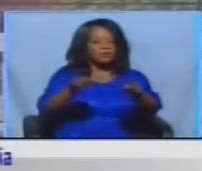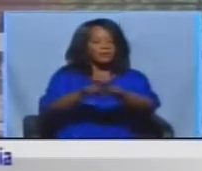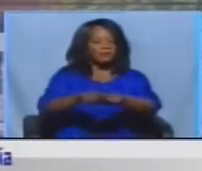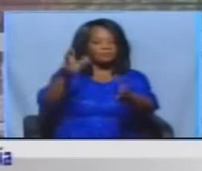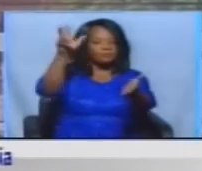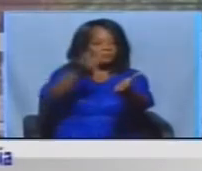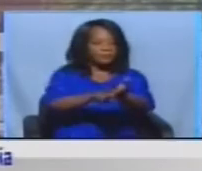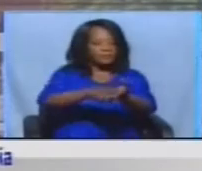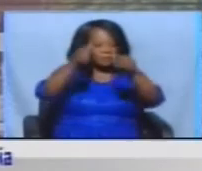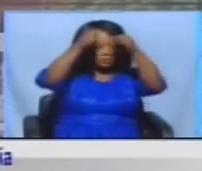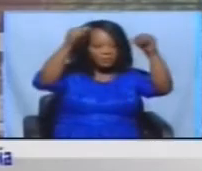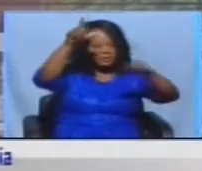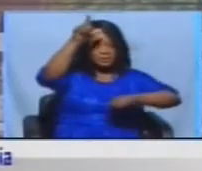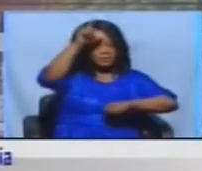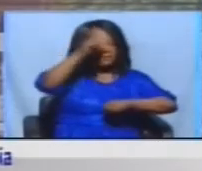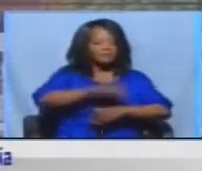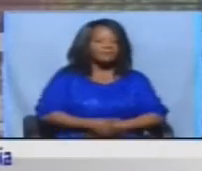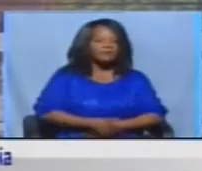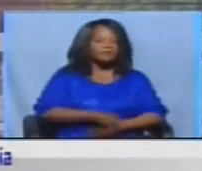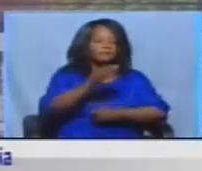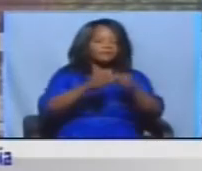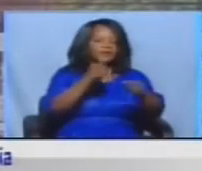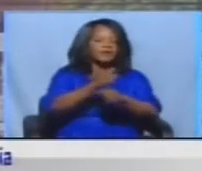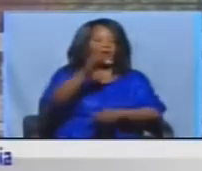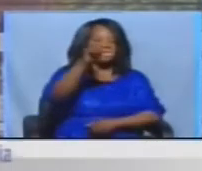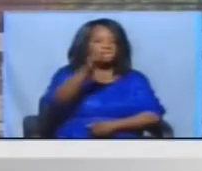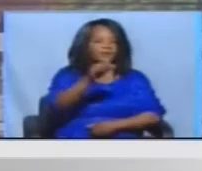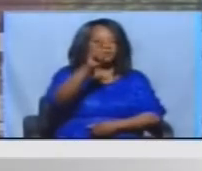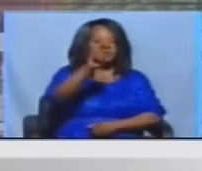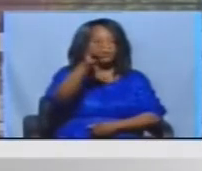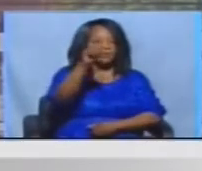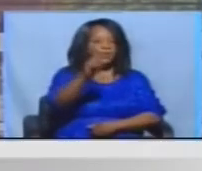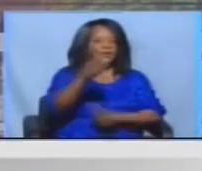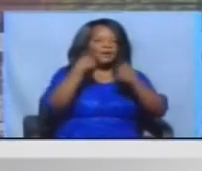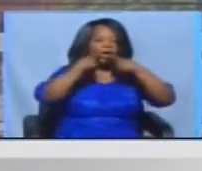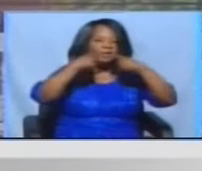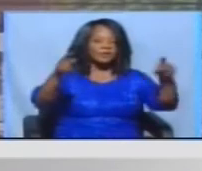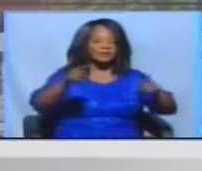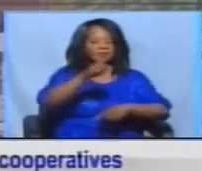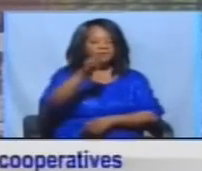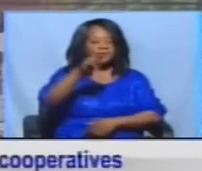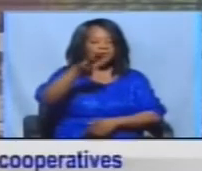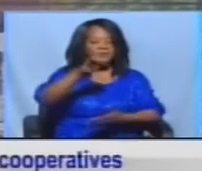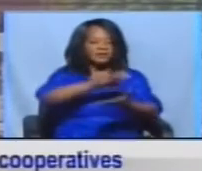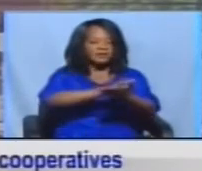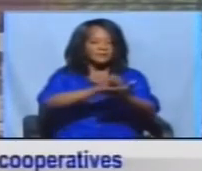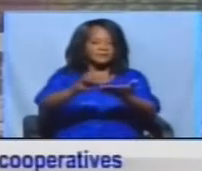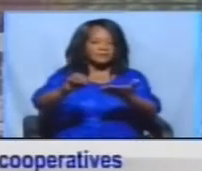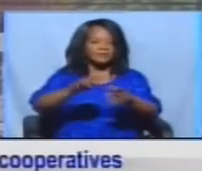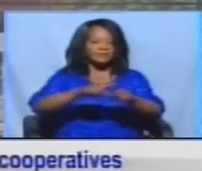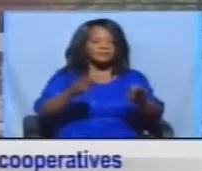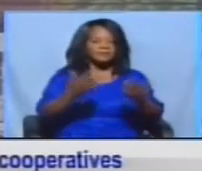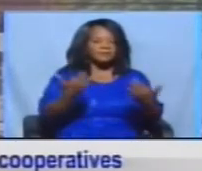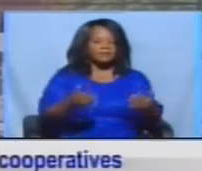candidature of President Lungu for 2021. Mr. Molenga announced this in a statement to ZNBC News today, citing